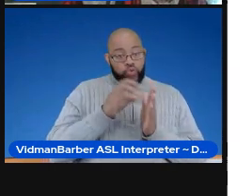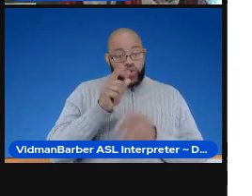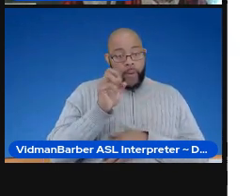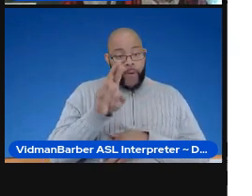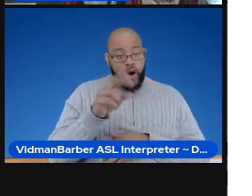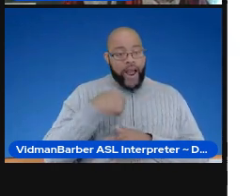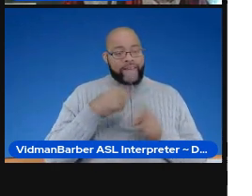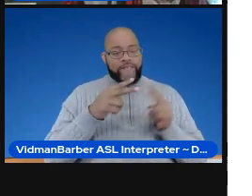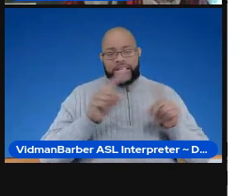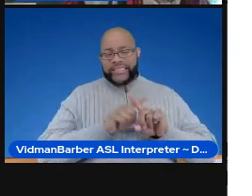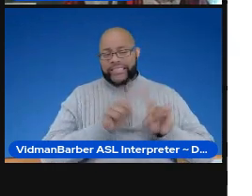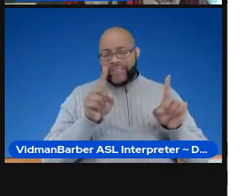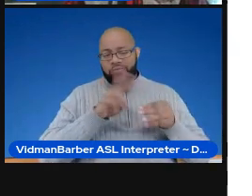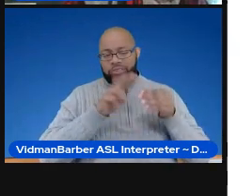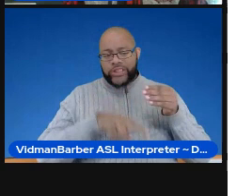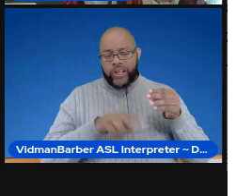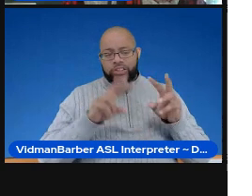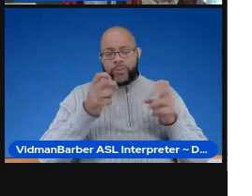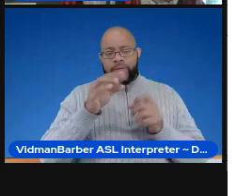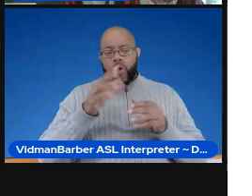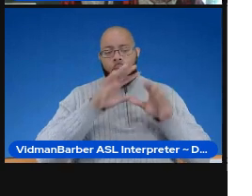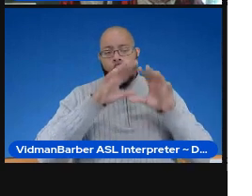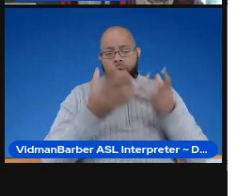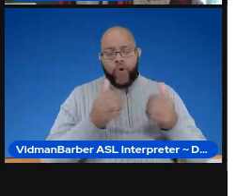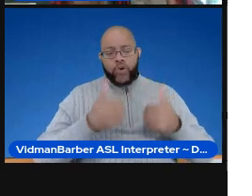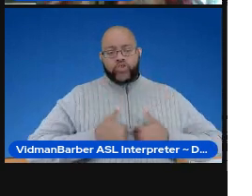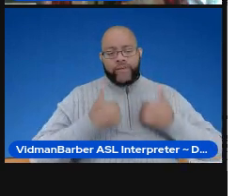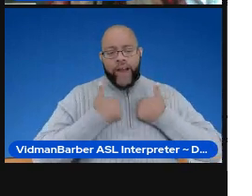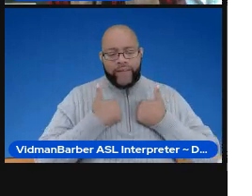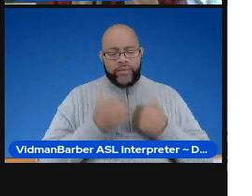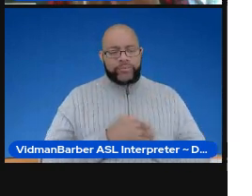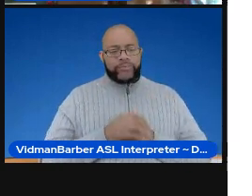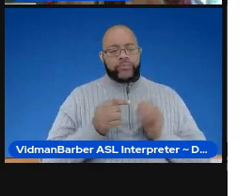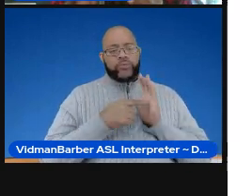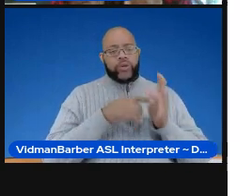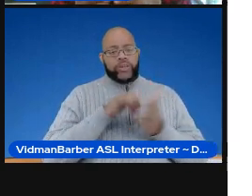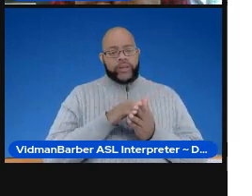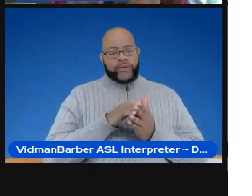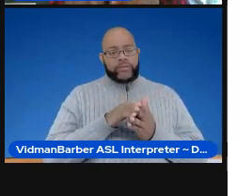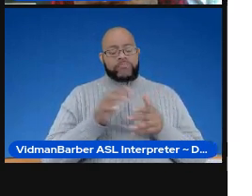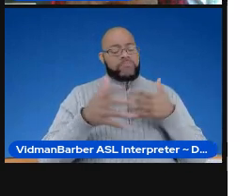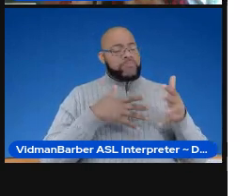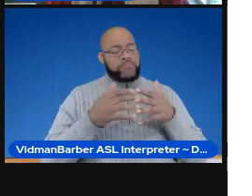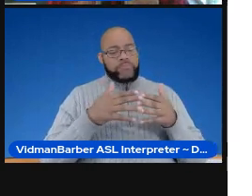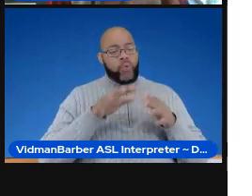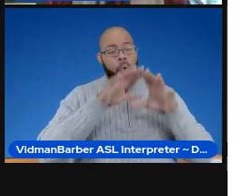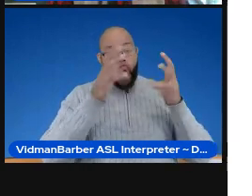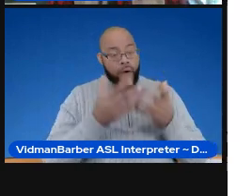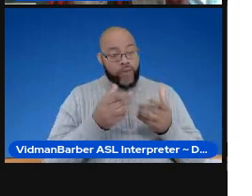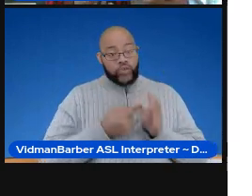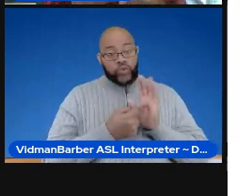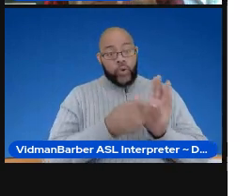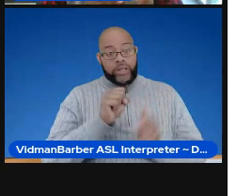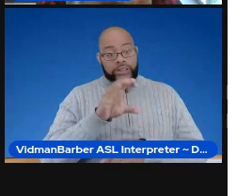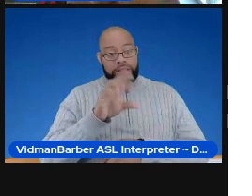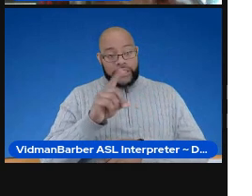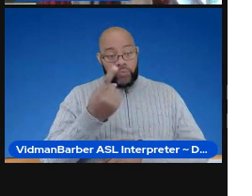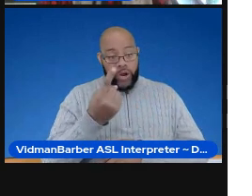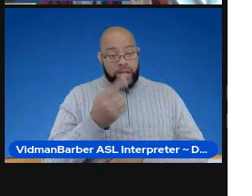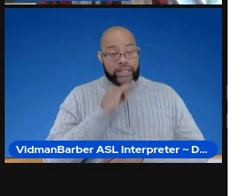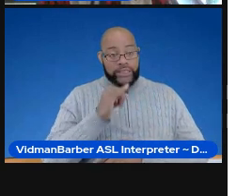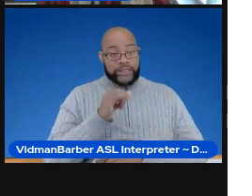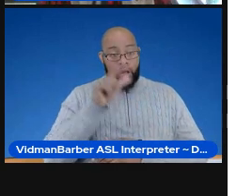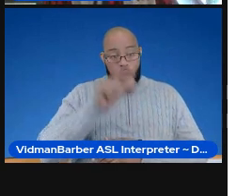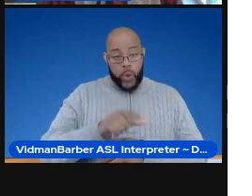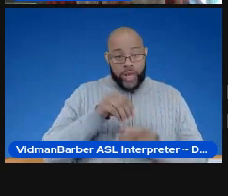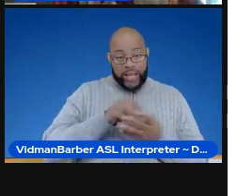a very different outcome in terms of their overall survival, which indicates that even though the overall expression of SCD1 is lower